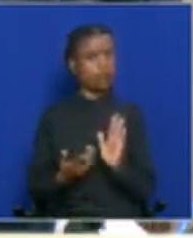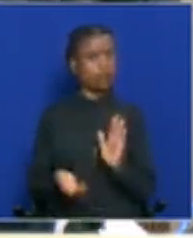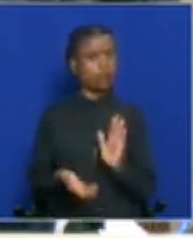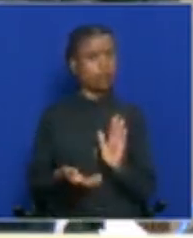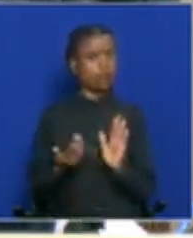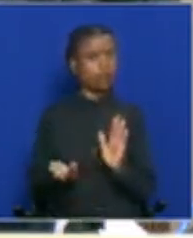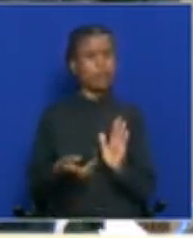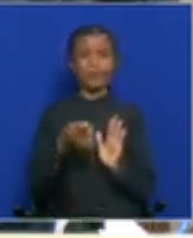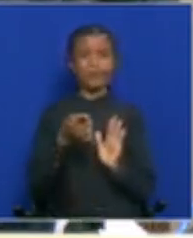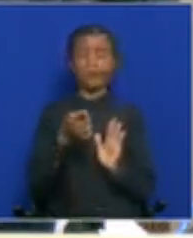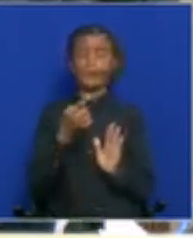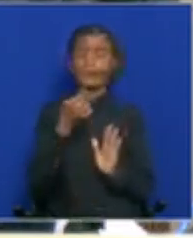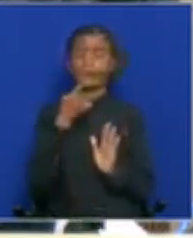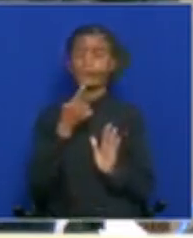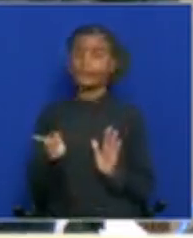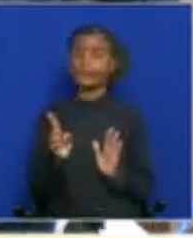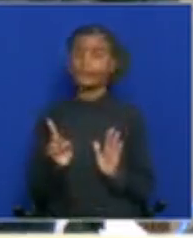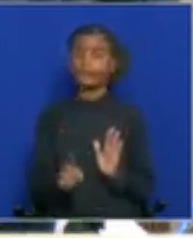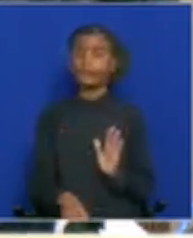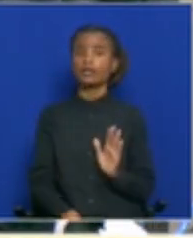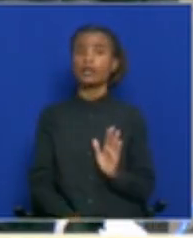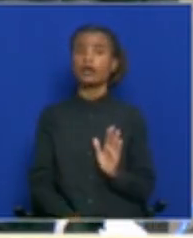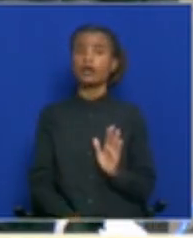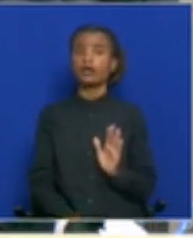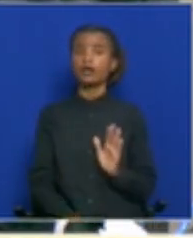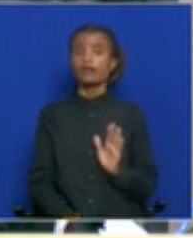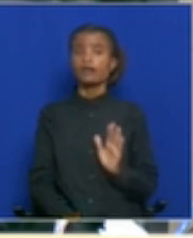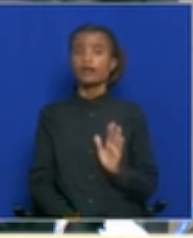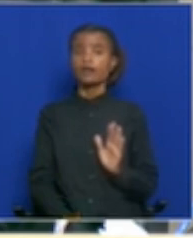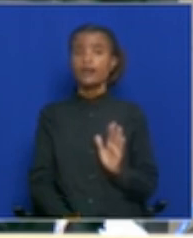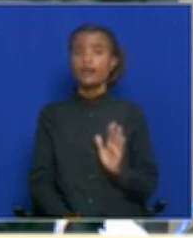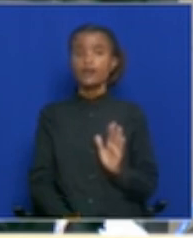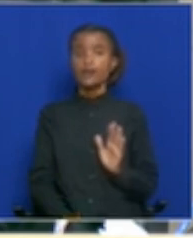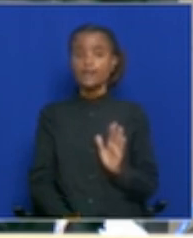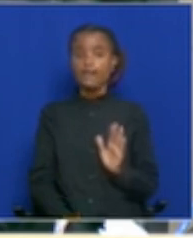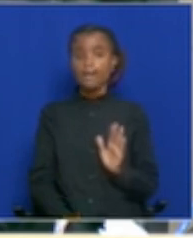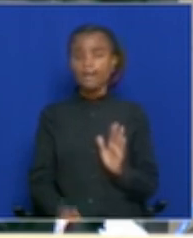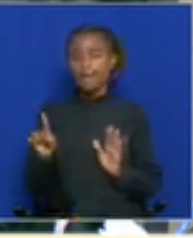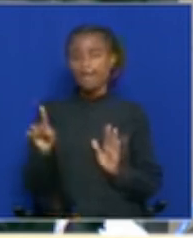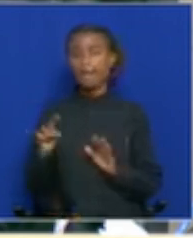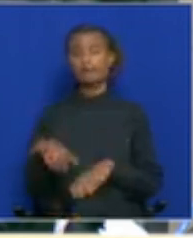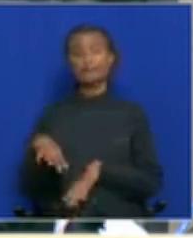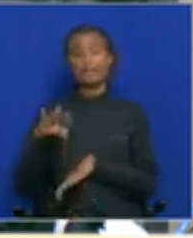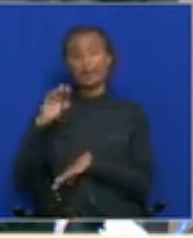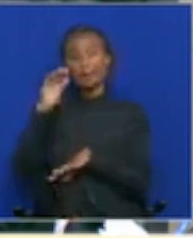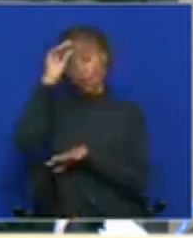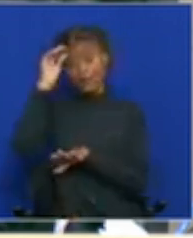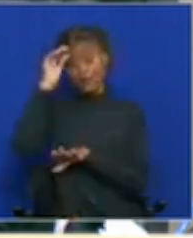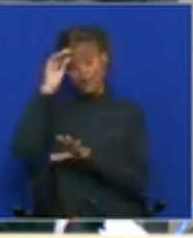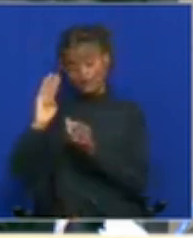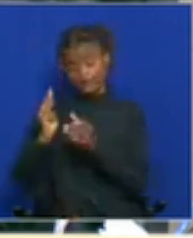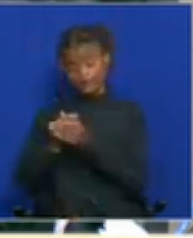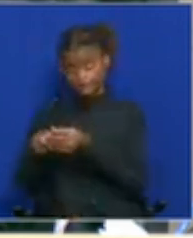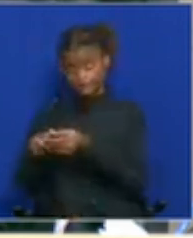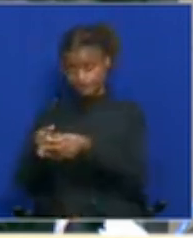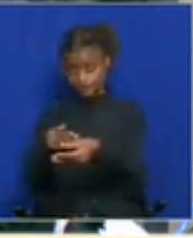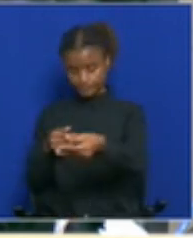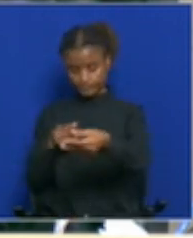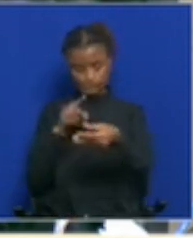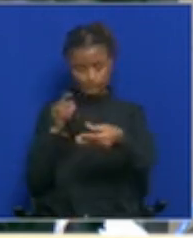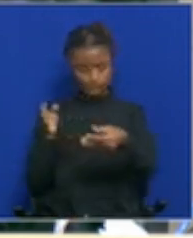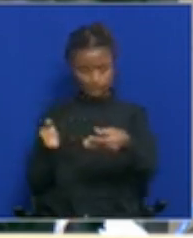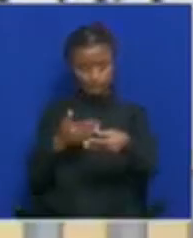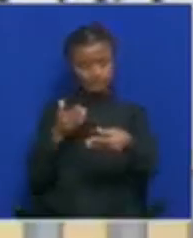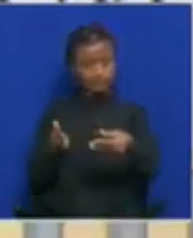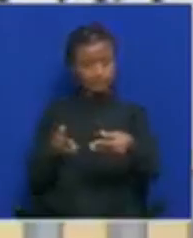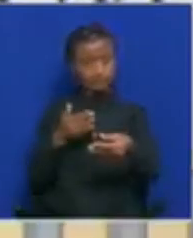say in the dockets you found a correspondence? Oh, yes.